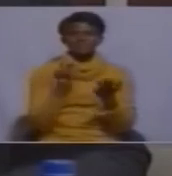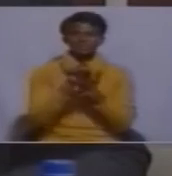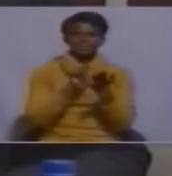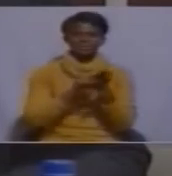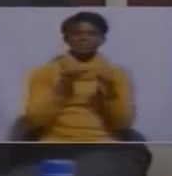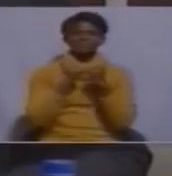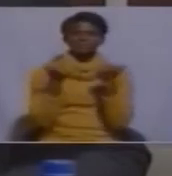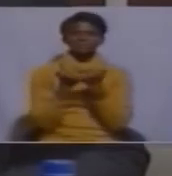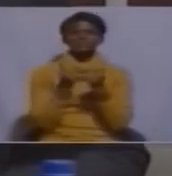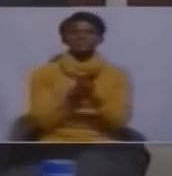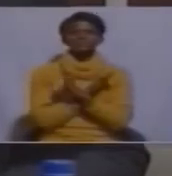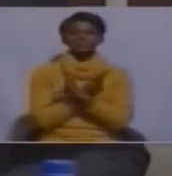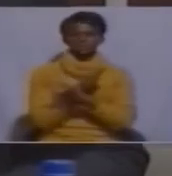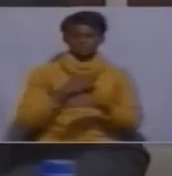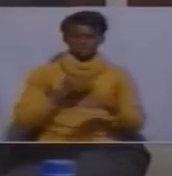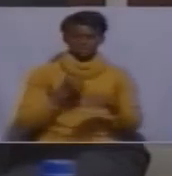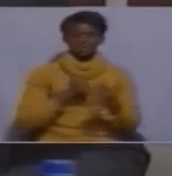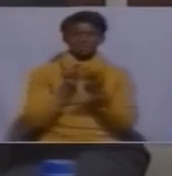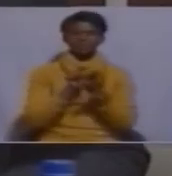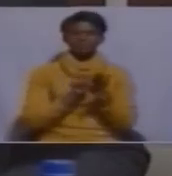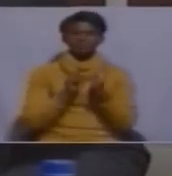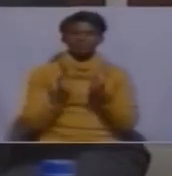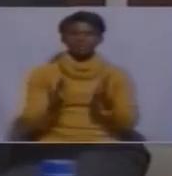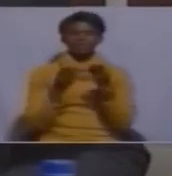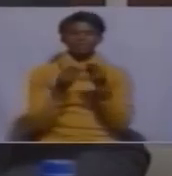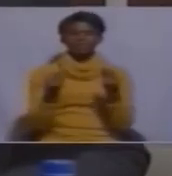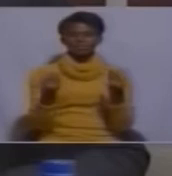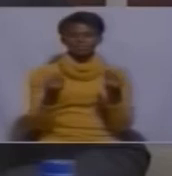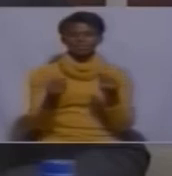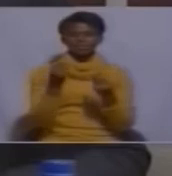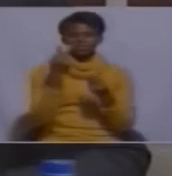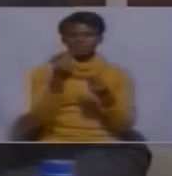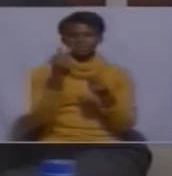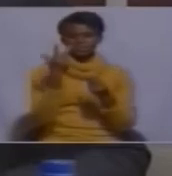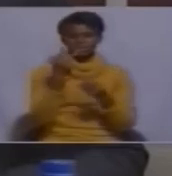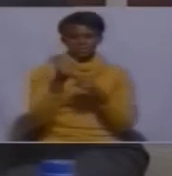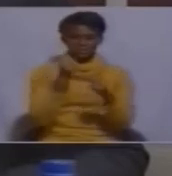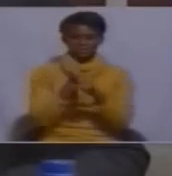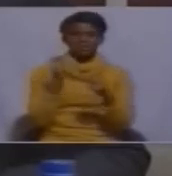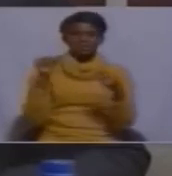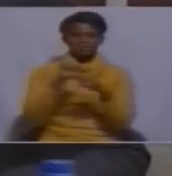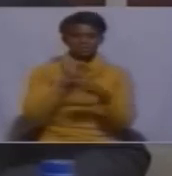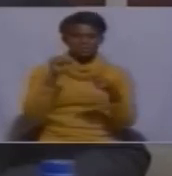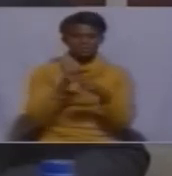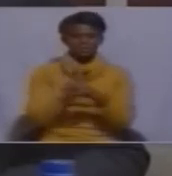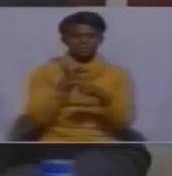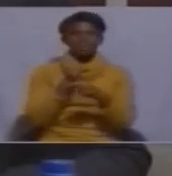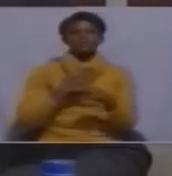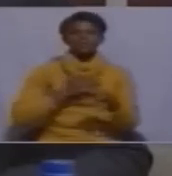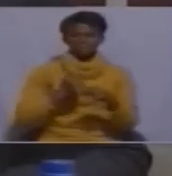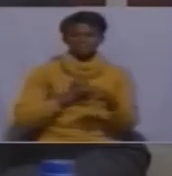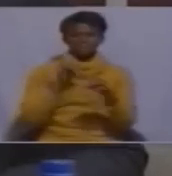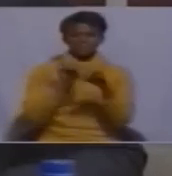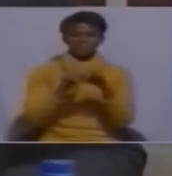Zambia. I think I'm one of those few lawyers who at 2 or 3 years practice, I was elected on the Council of the Law